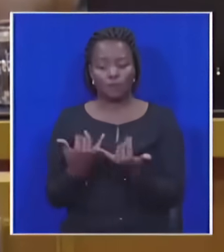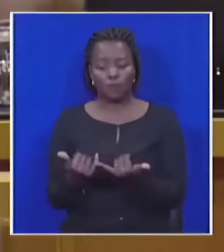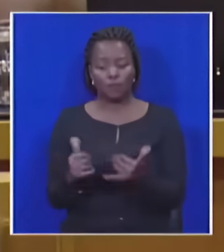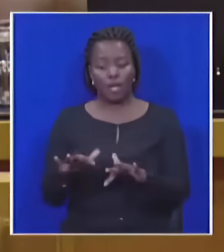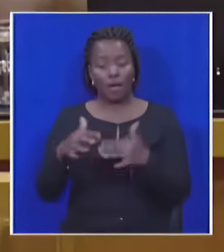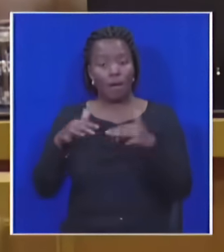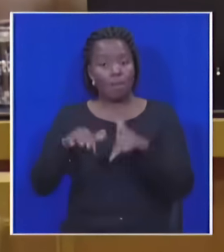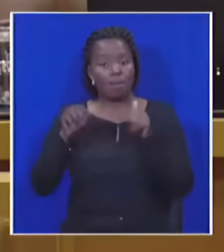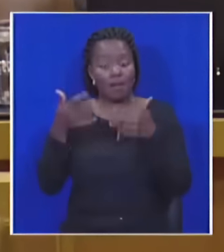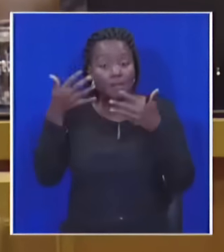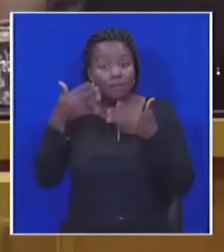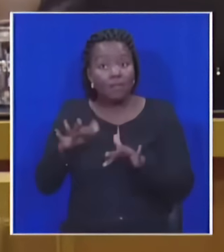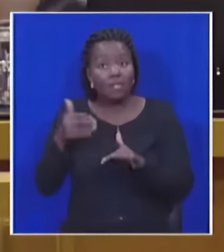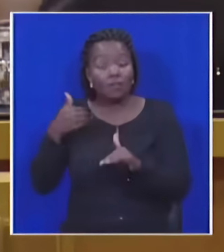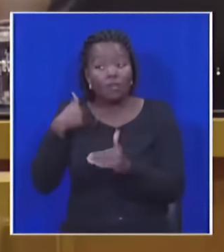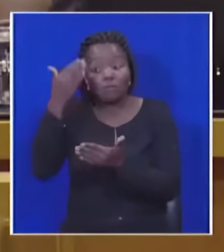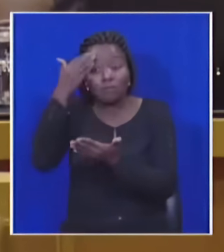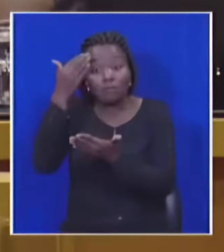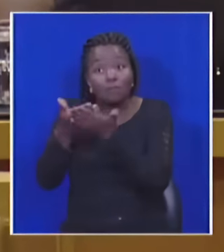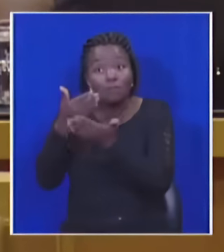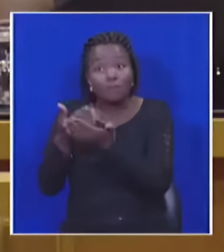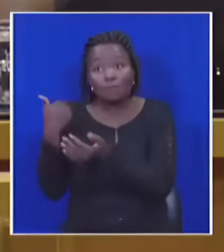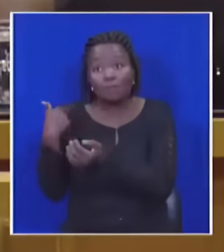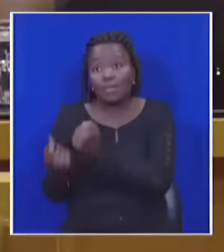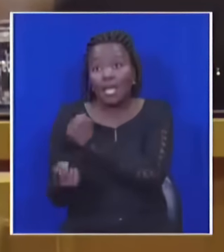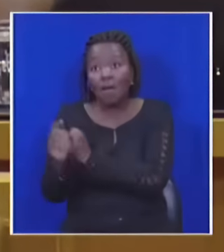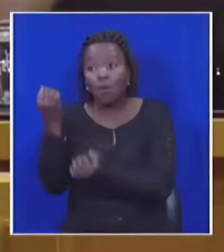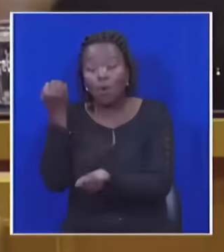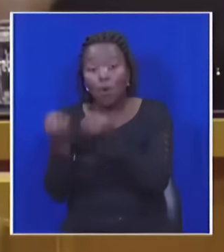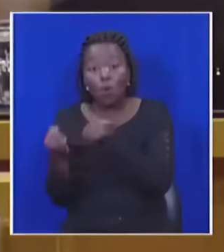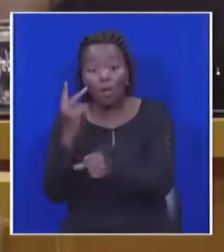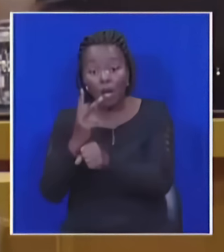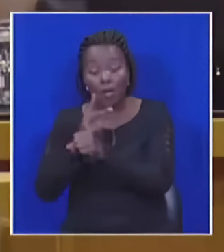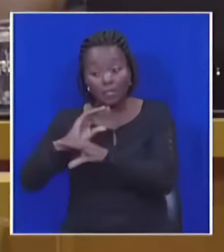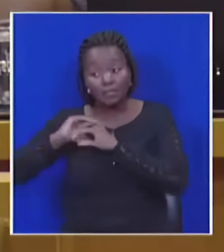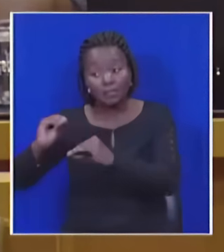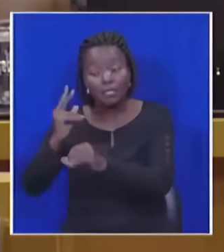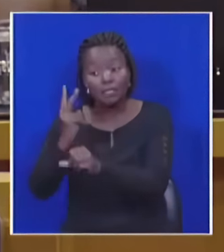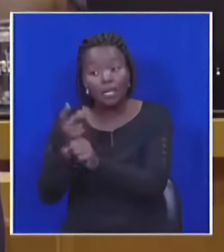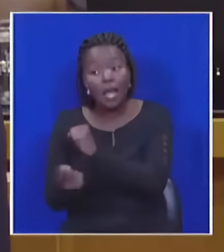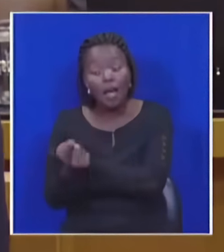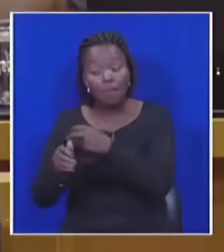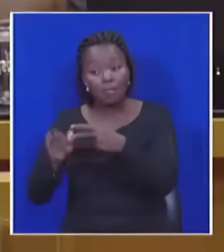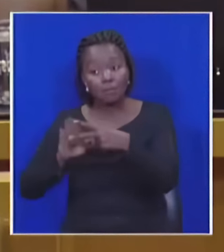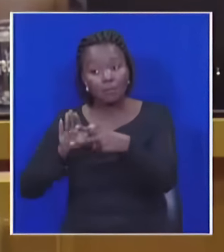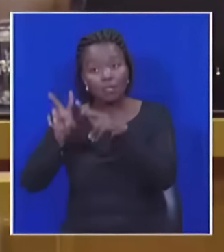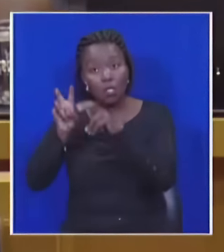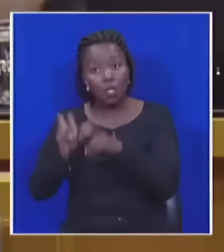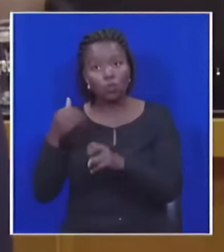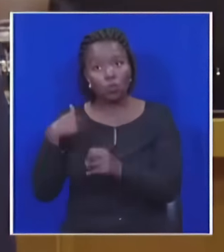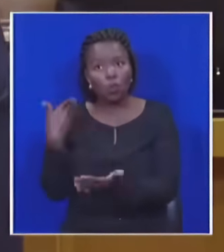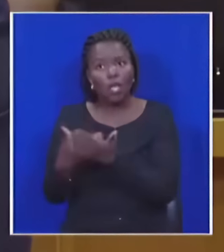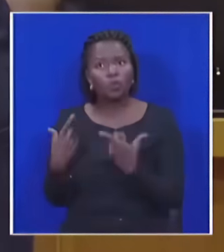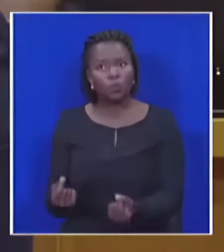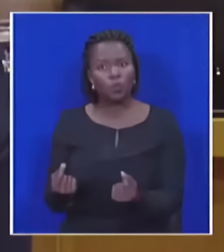lesson with the Bozalek judgment, and if you want us to go back to court and teach you another lesson about this matter, we're happy to do it to Honorable